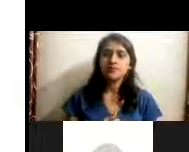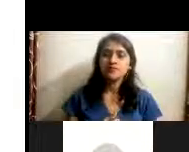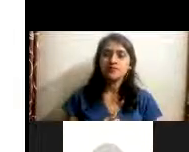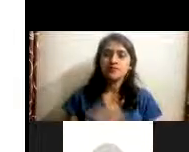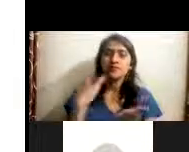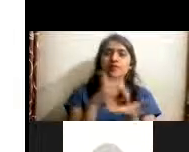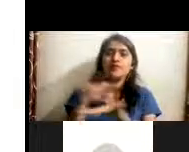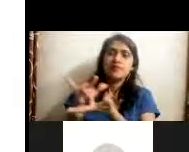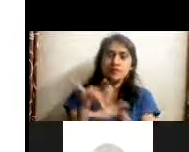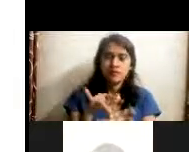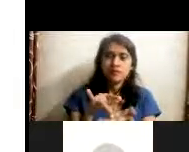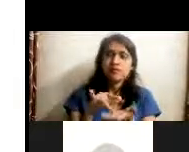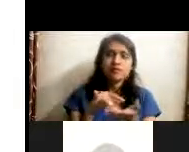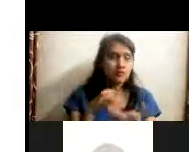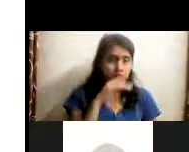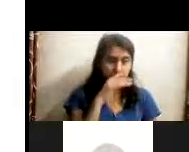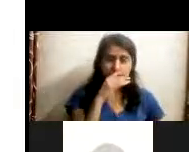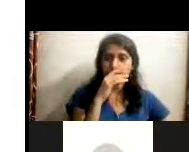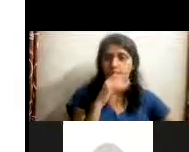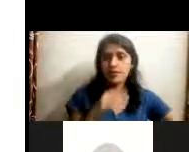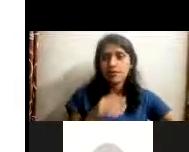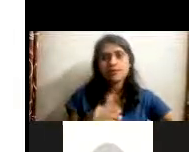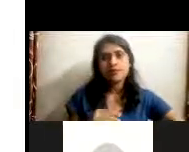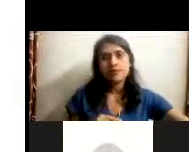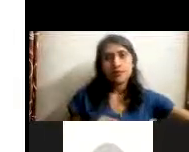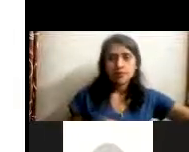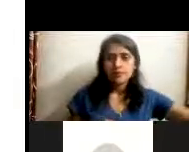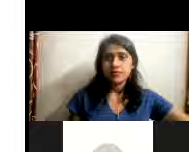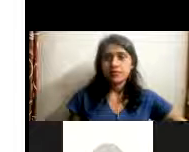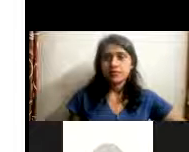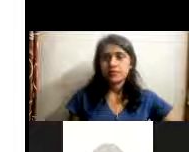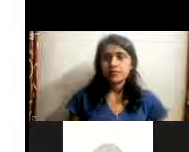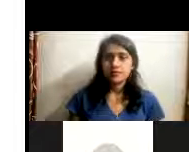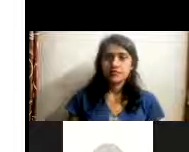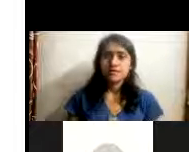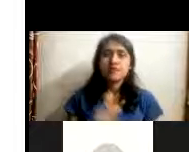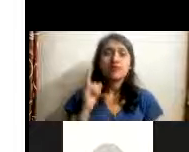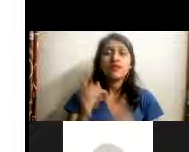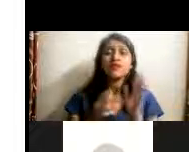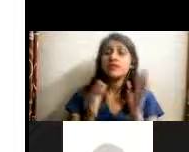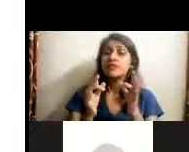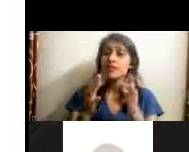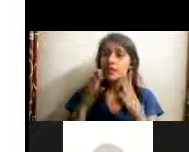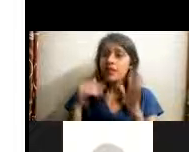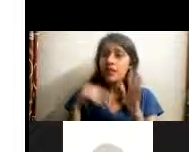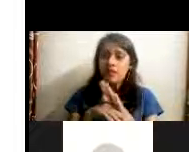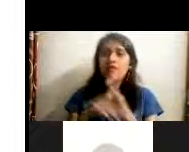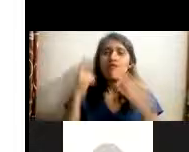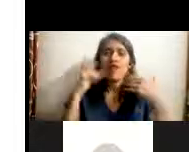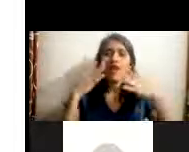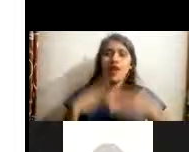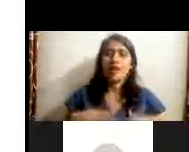areas or the locations of the country. And this is the specialty of our health